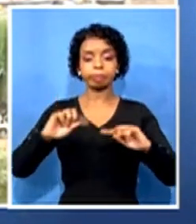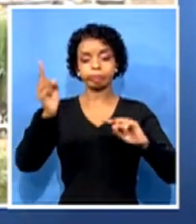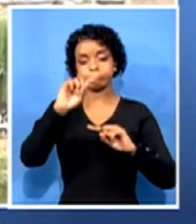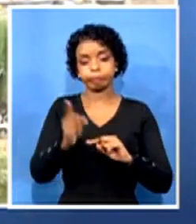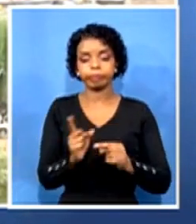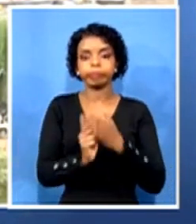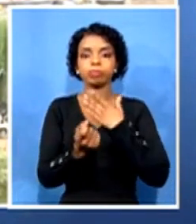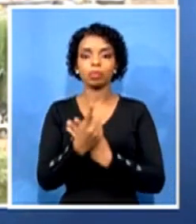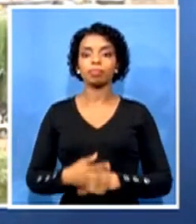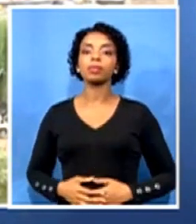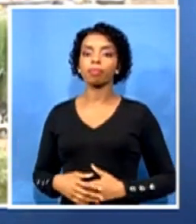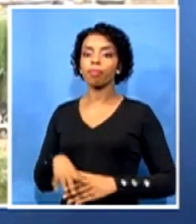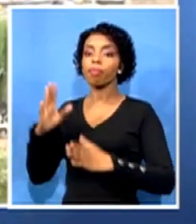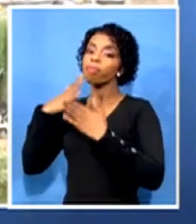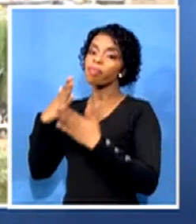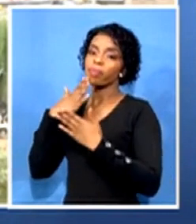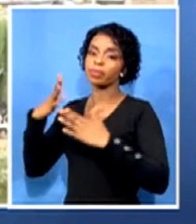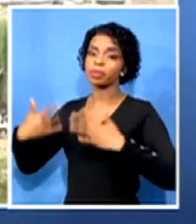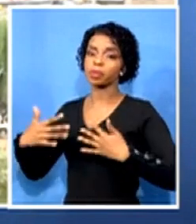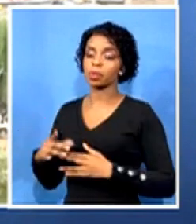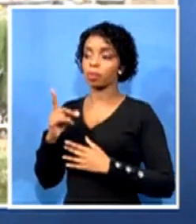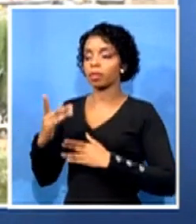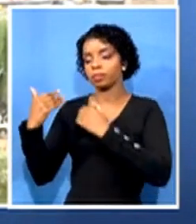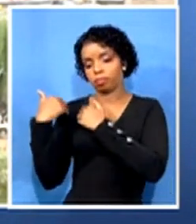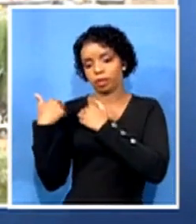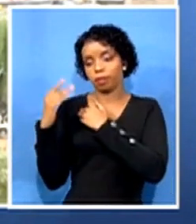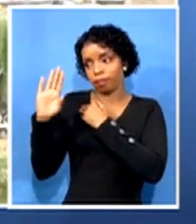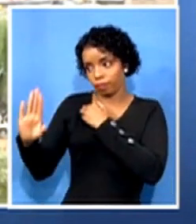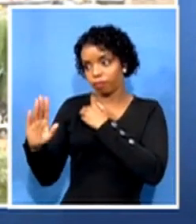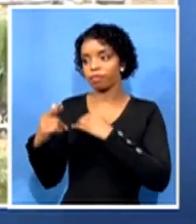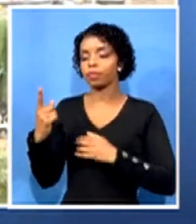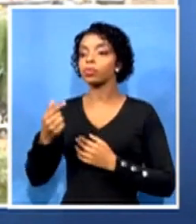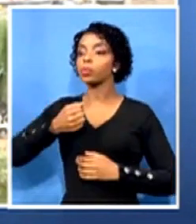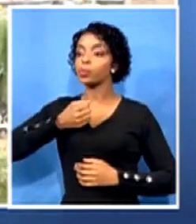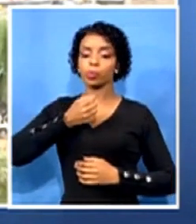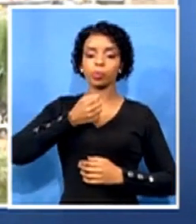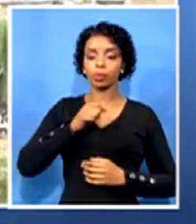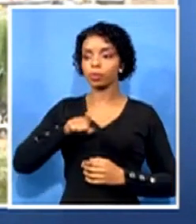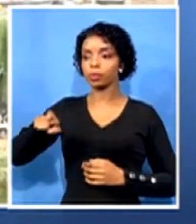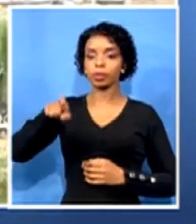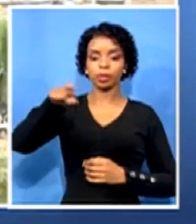safe out there as you cover the story for us, keeping a pulse on the weather around Gauteng as